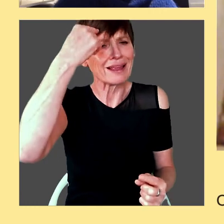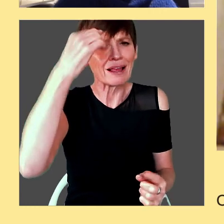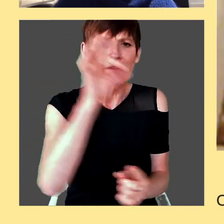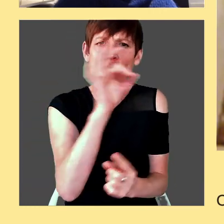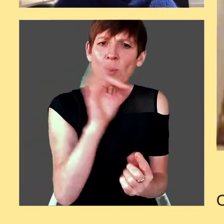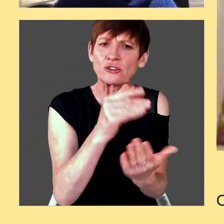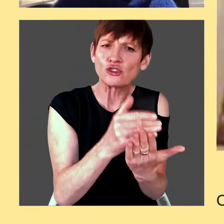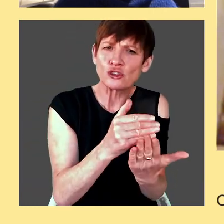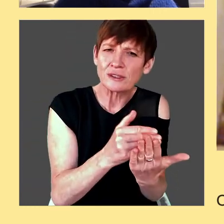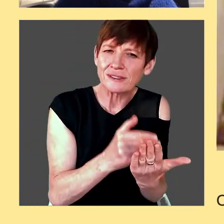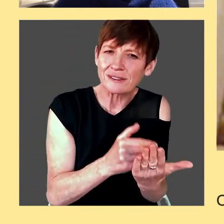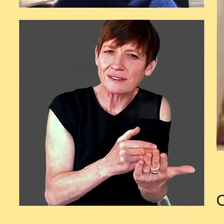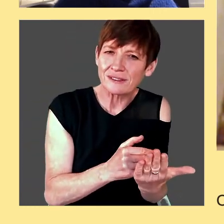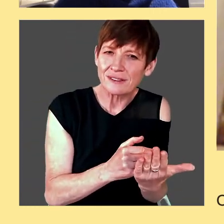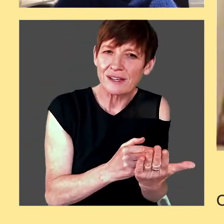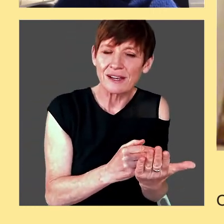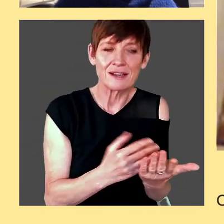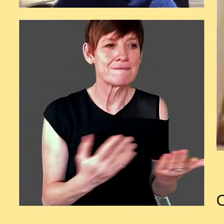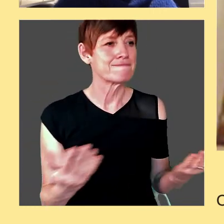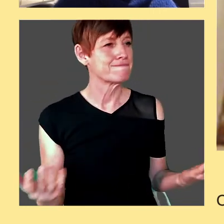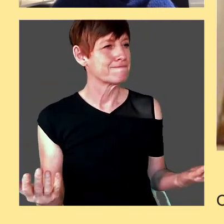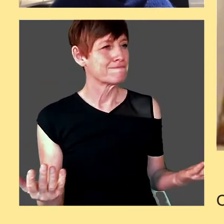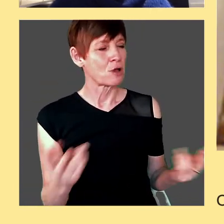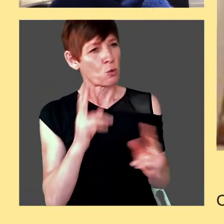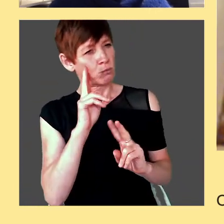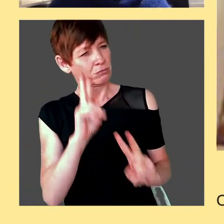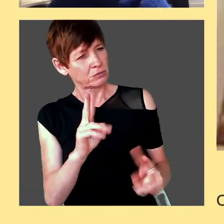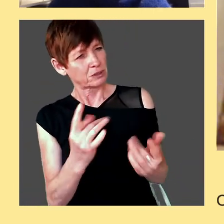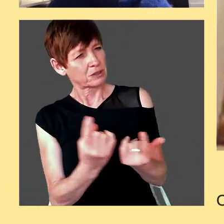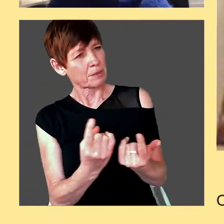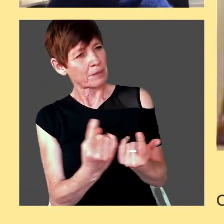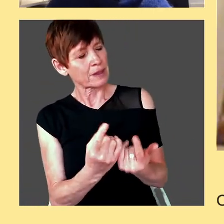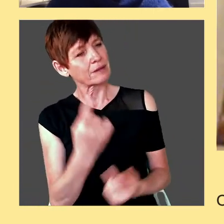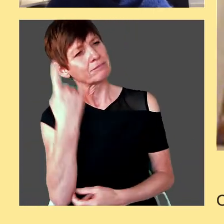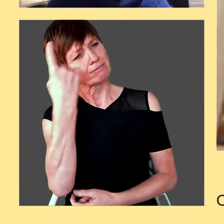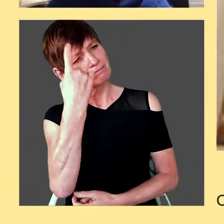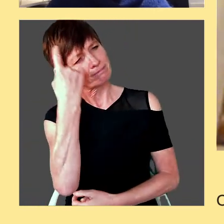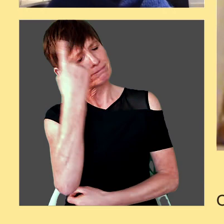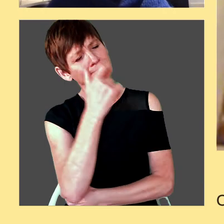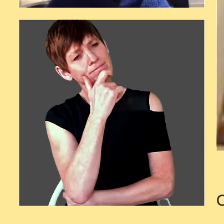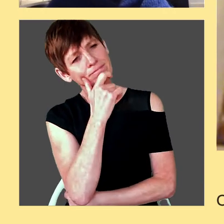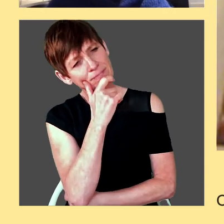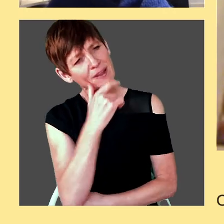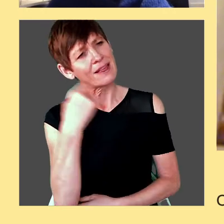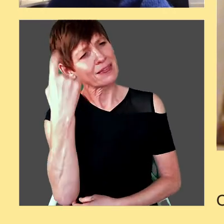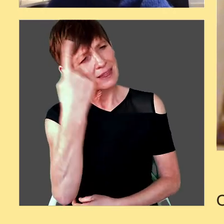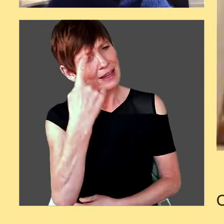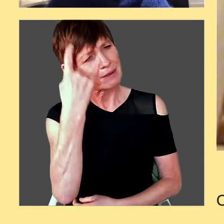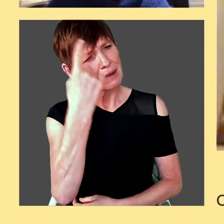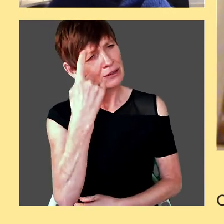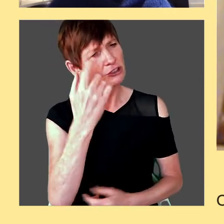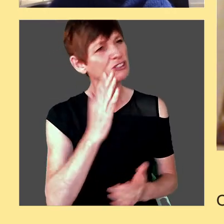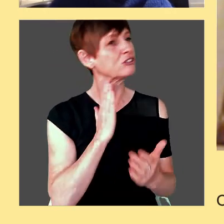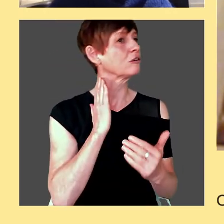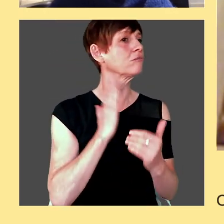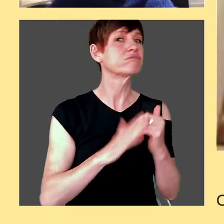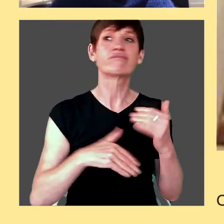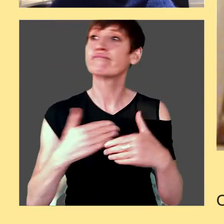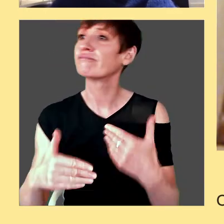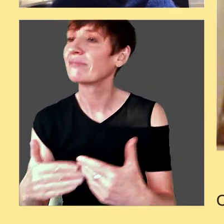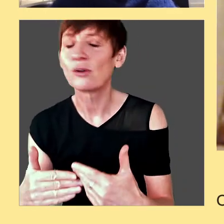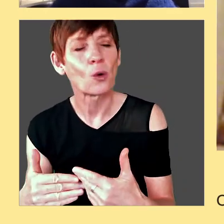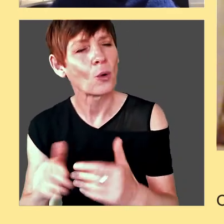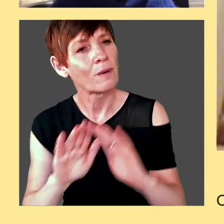know. Think about anything you see mindfully, you know. Just don't pass anything. Try